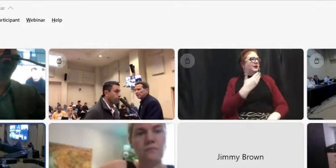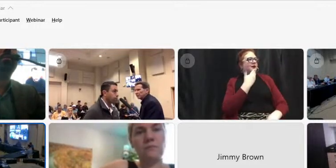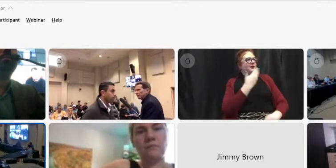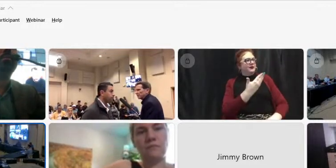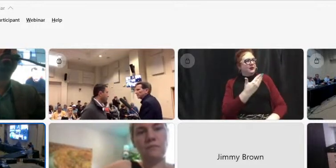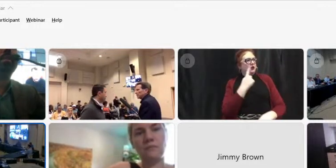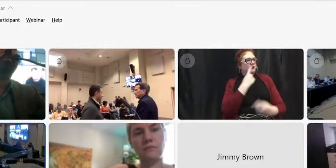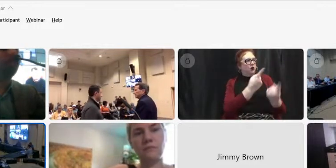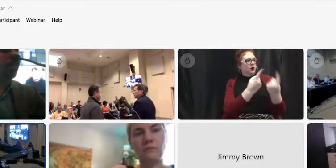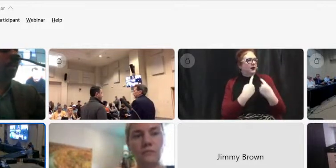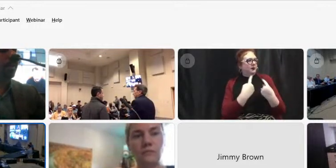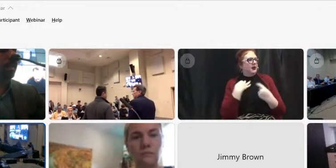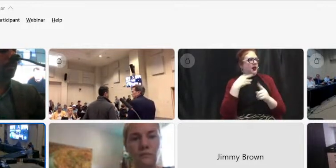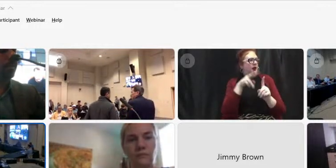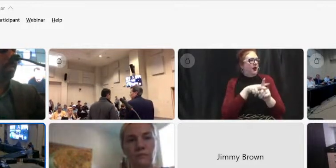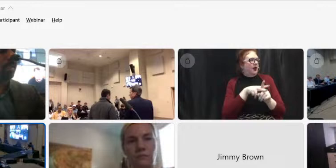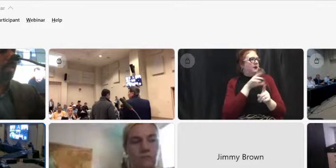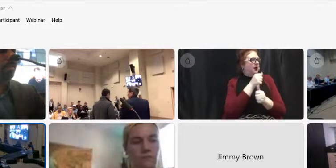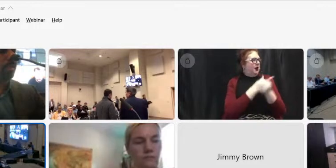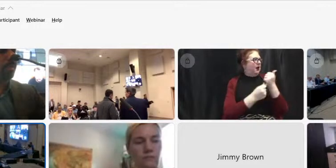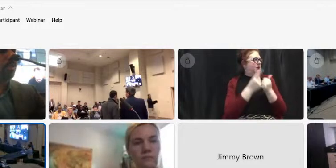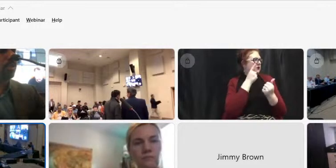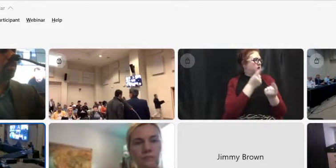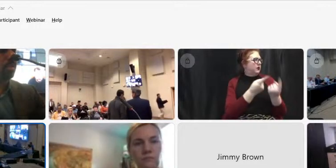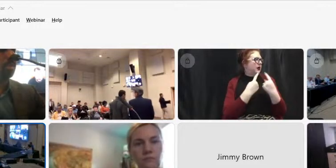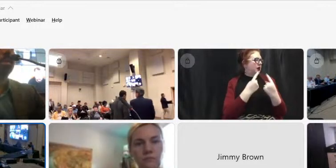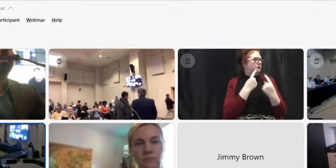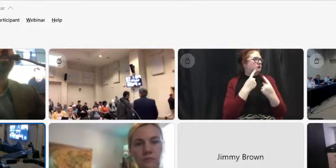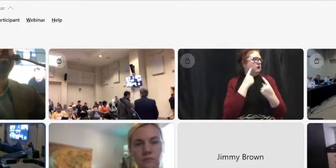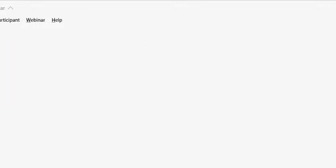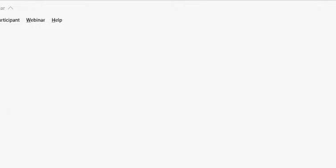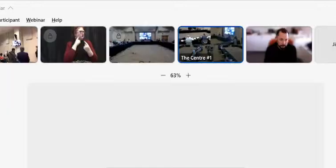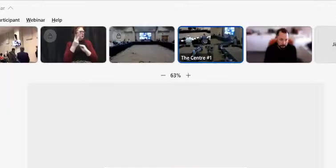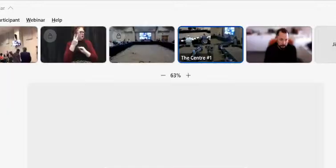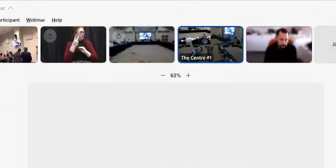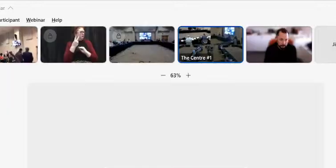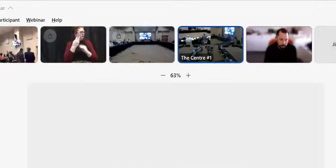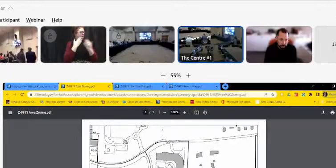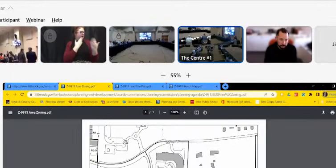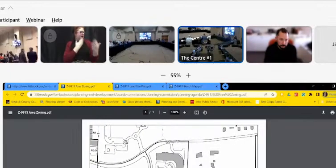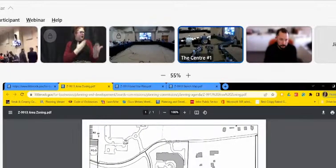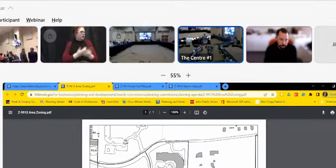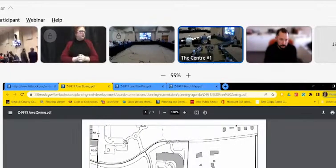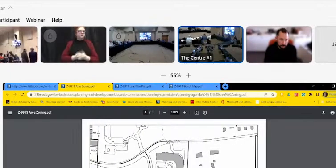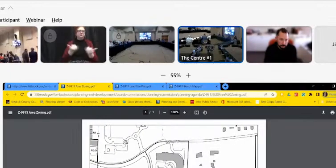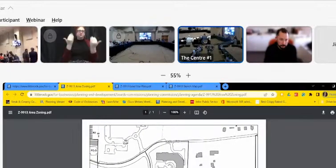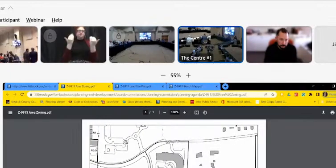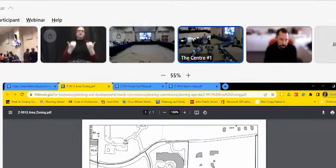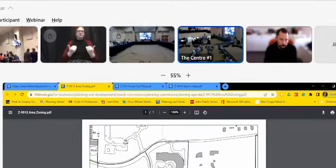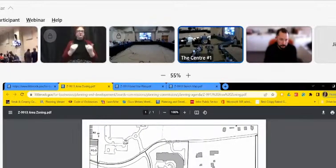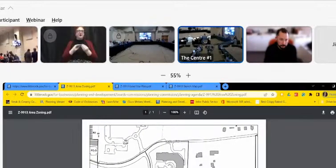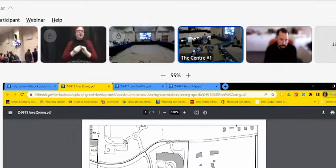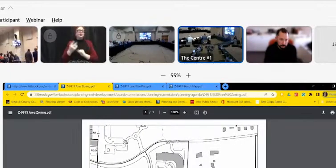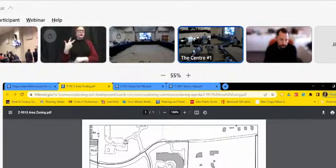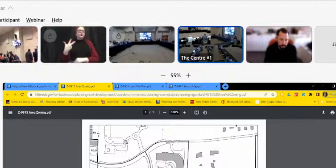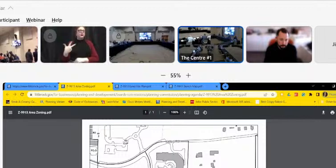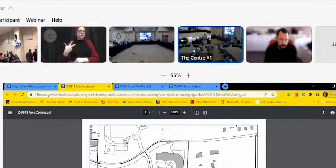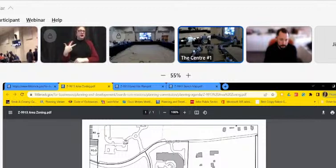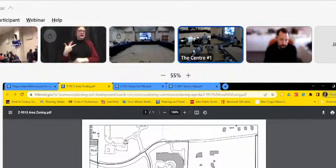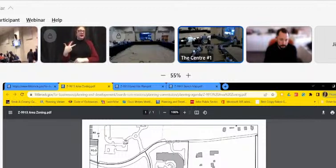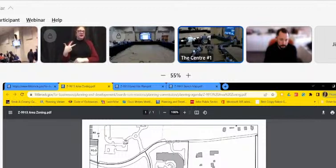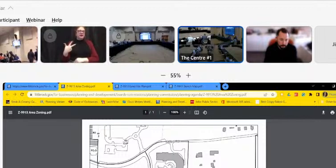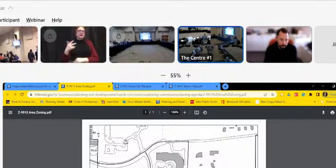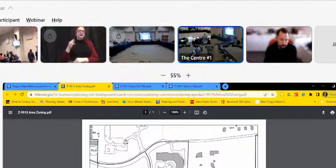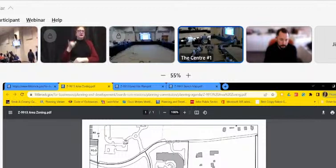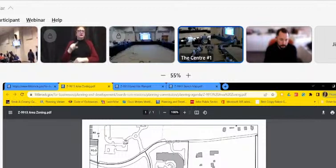time. And thank you for everybody for coming out on the item number 2. And we're going to move right along to item number 3. And